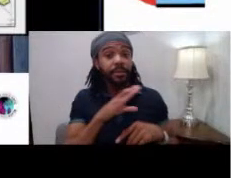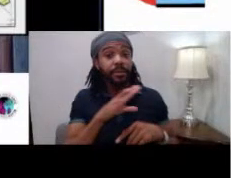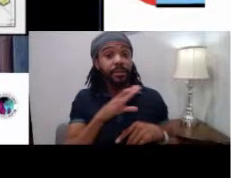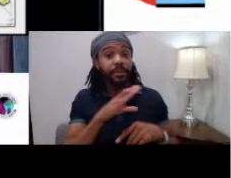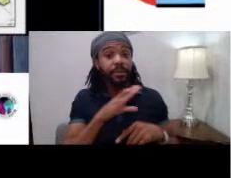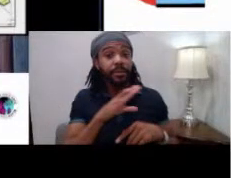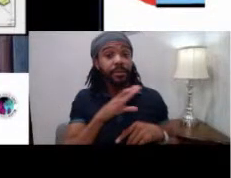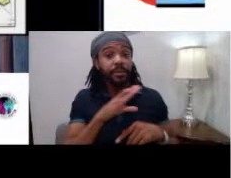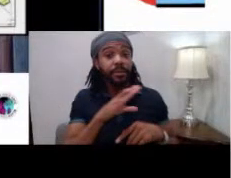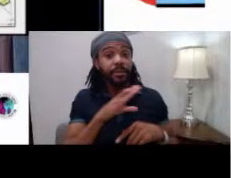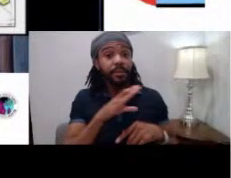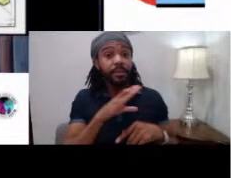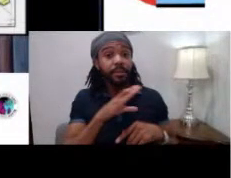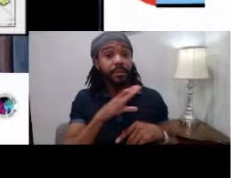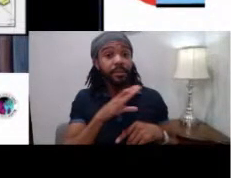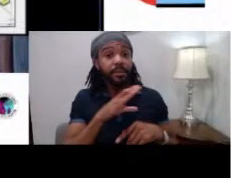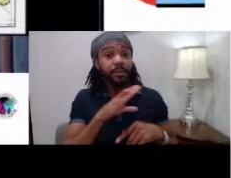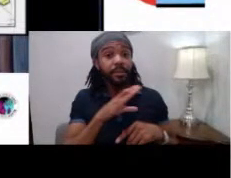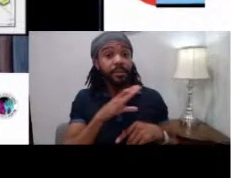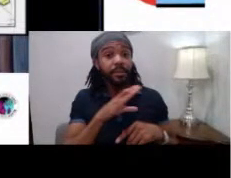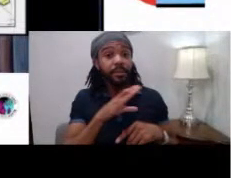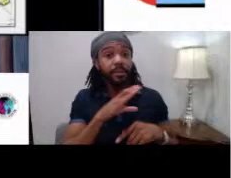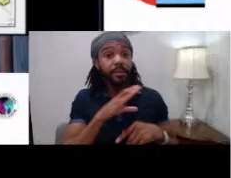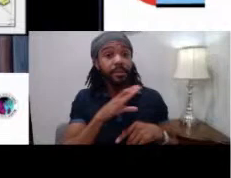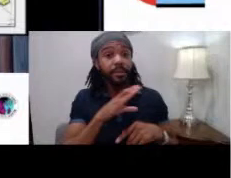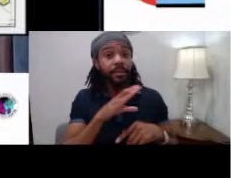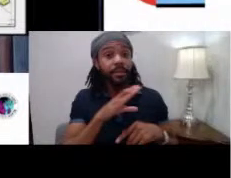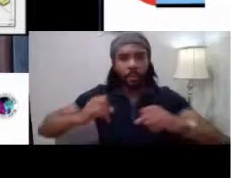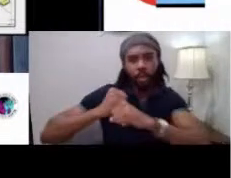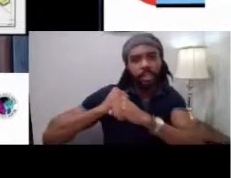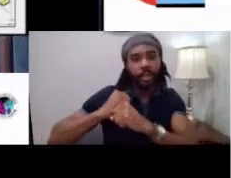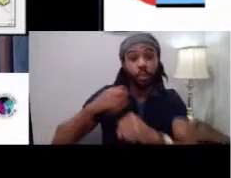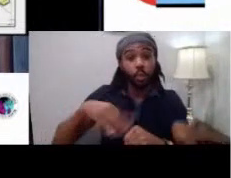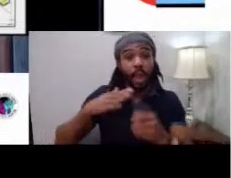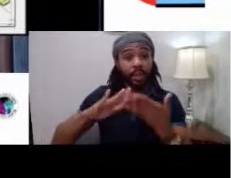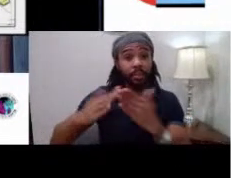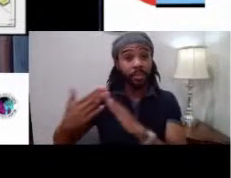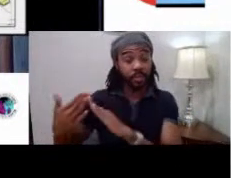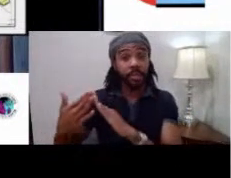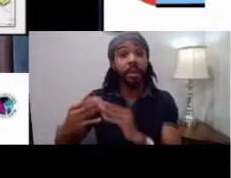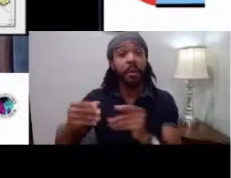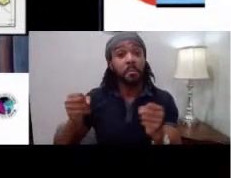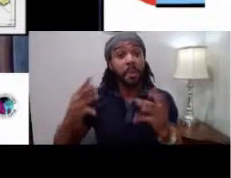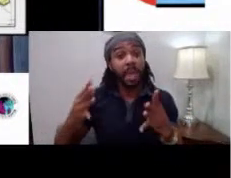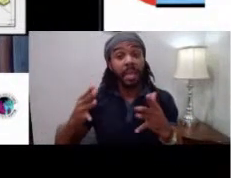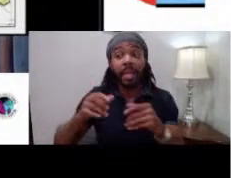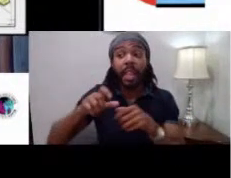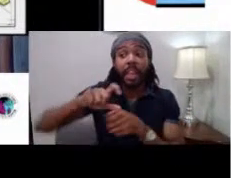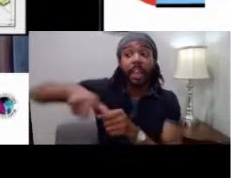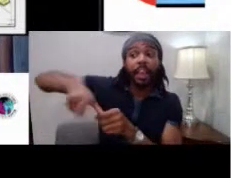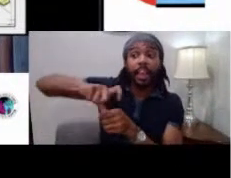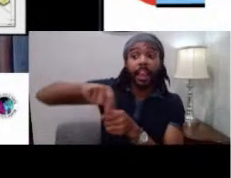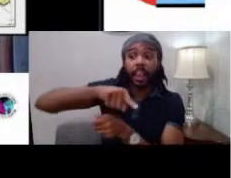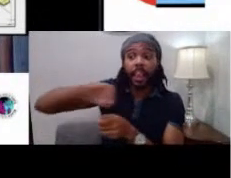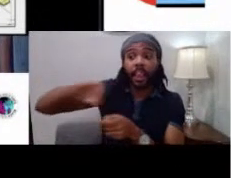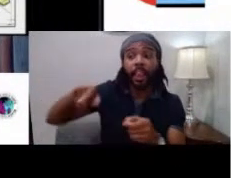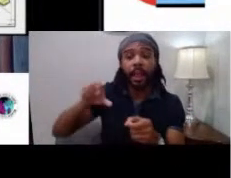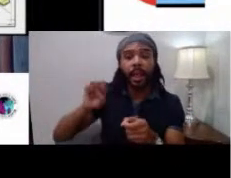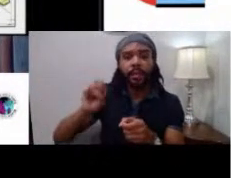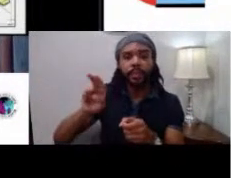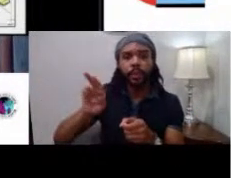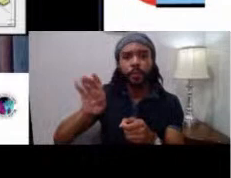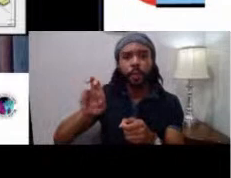white neighborhoods, suburban parents have been generally happy and satisfied with their public schools and public school